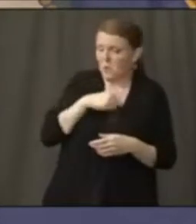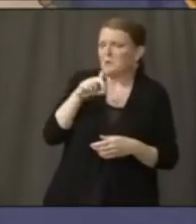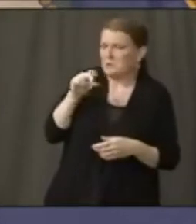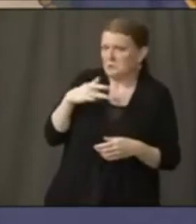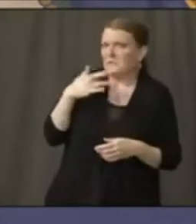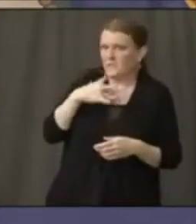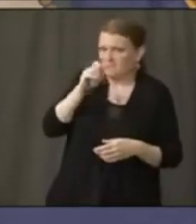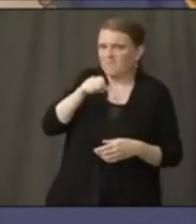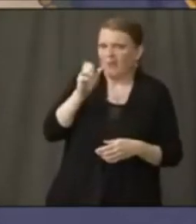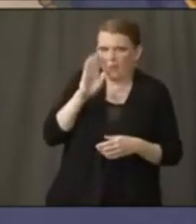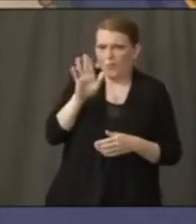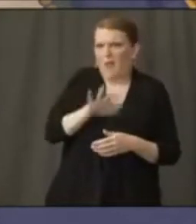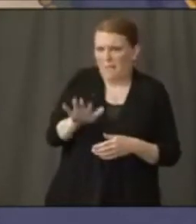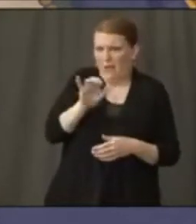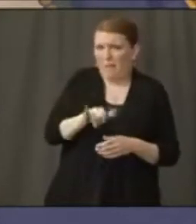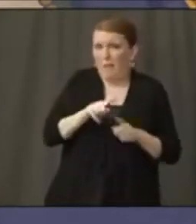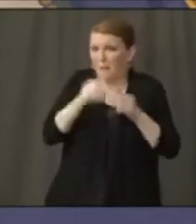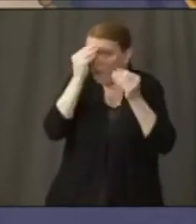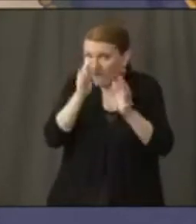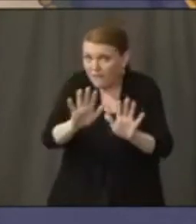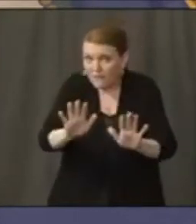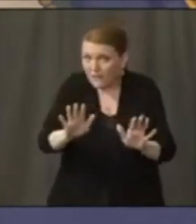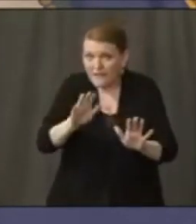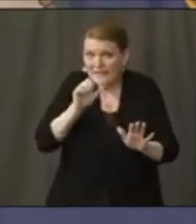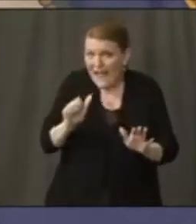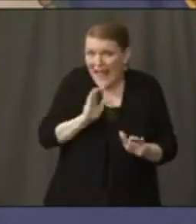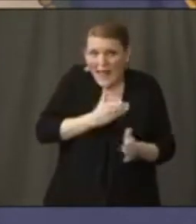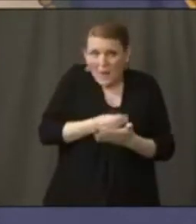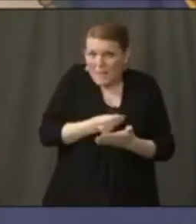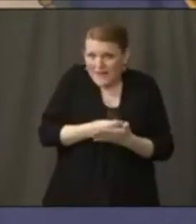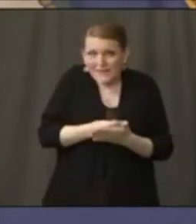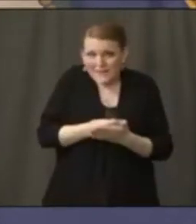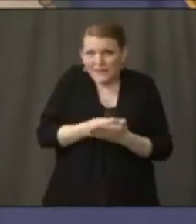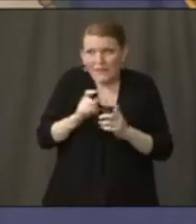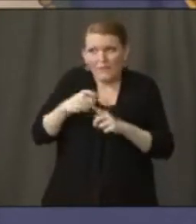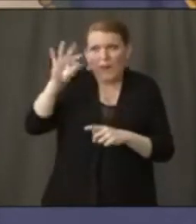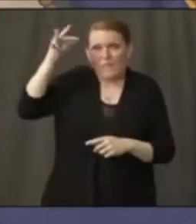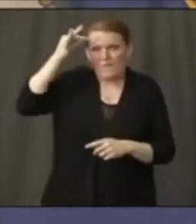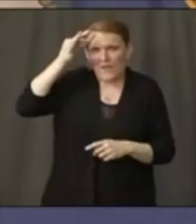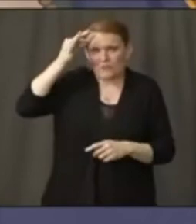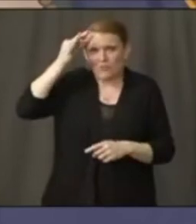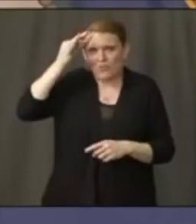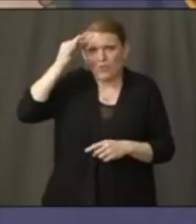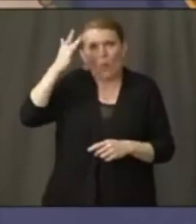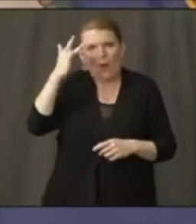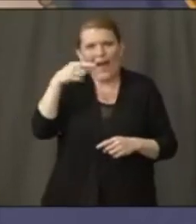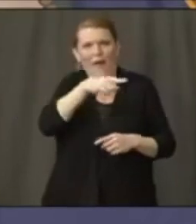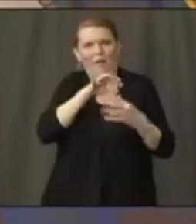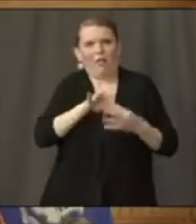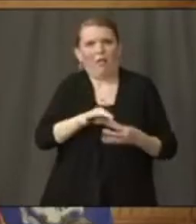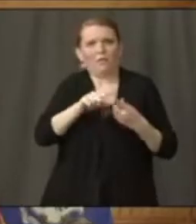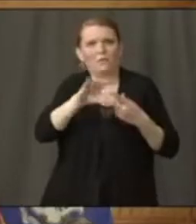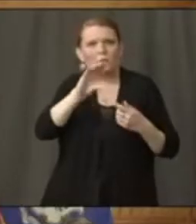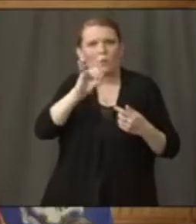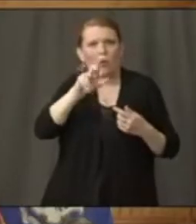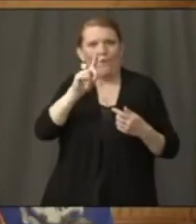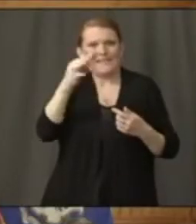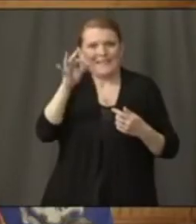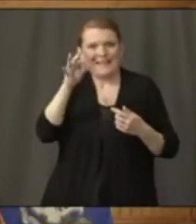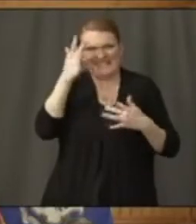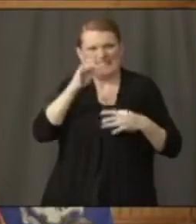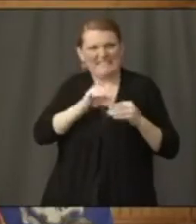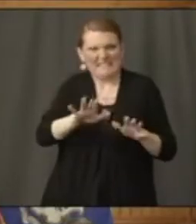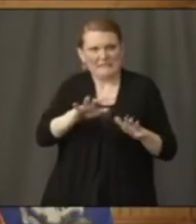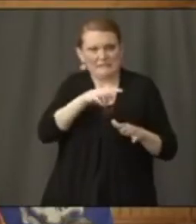my neighboring states are doing this as well. We're going to learn a lot by working together on this. And did your test results come back yet, sir? Yeah,